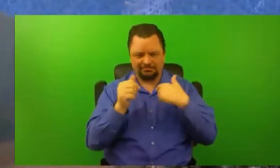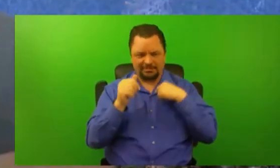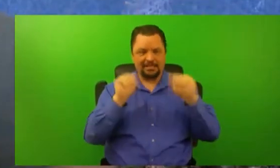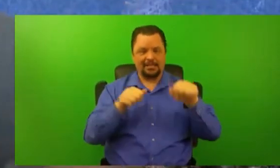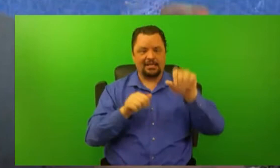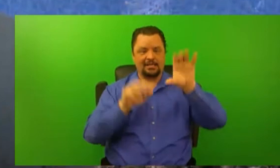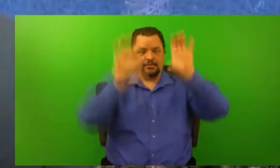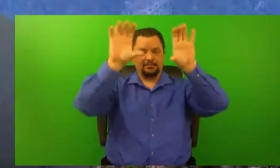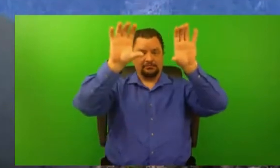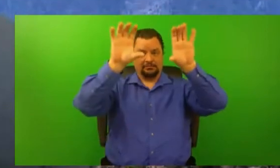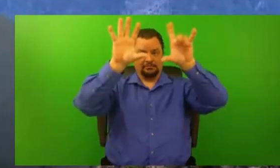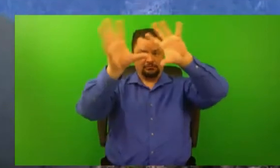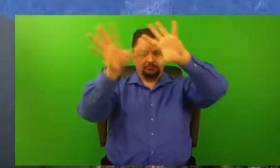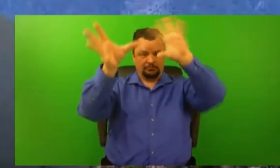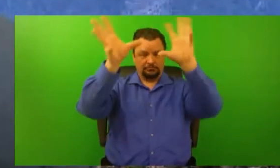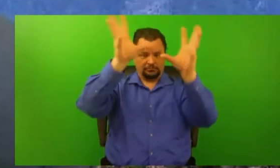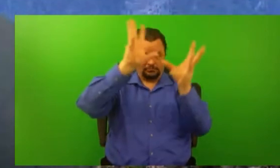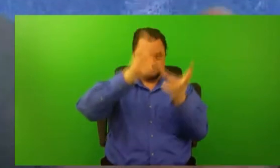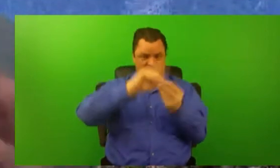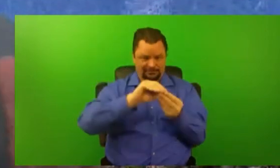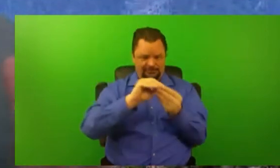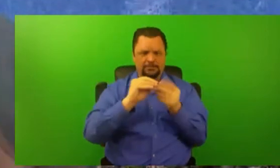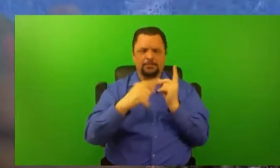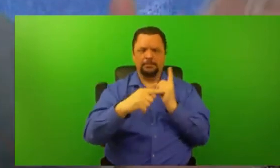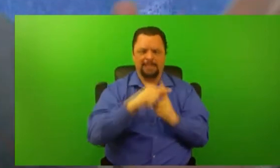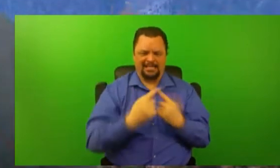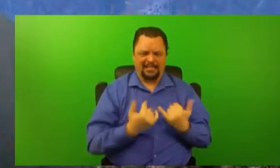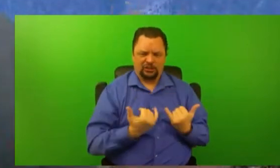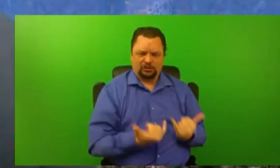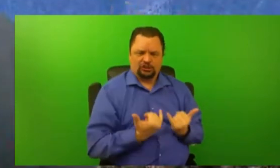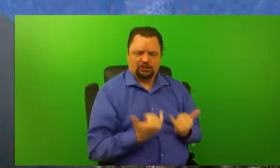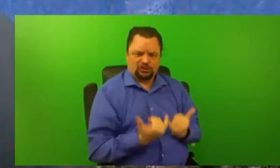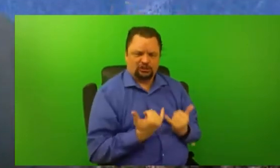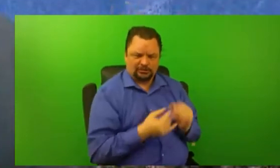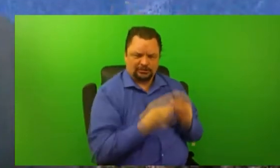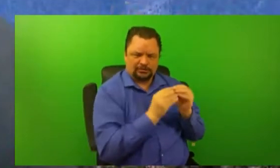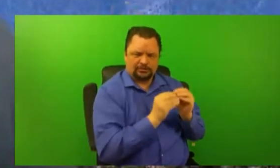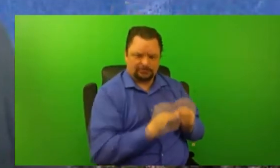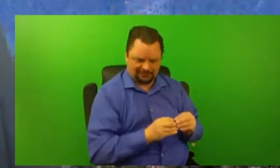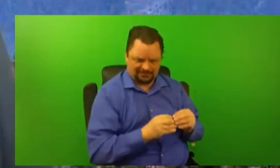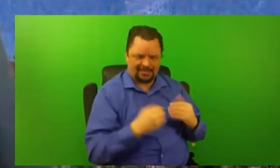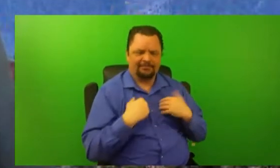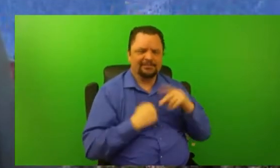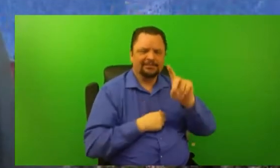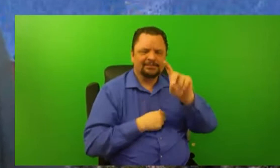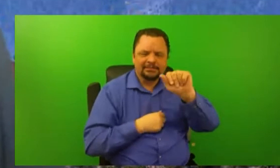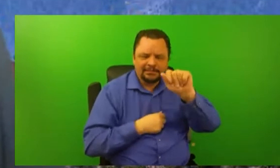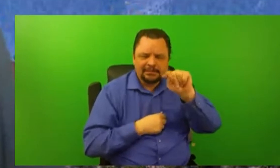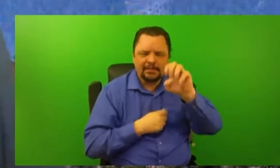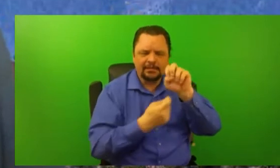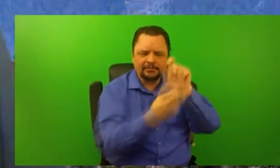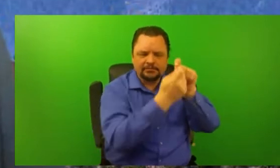recent, and you still have the date range so that you can adjust if you only want 2021, for example.